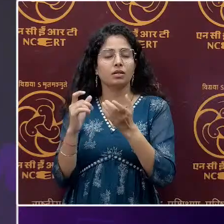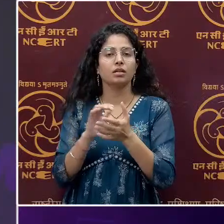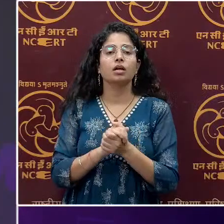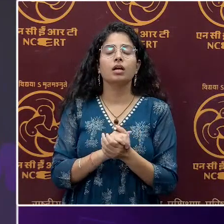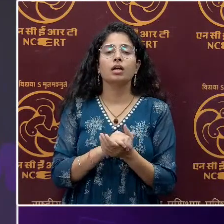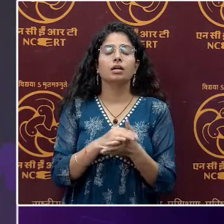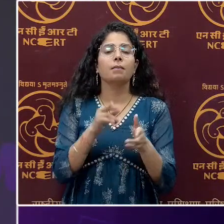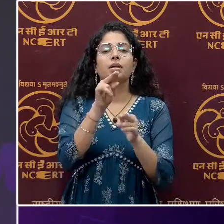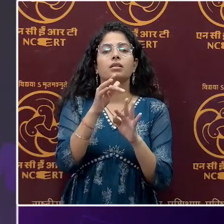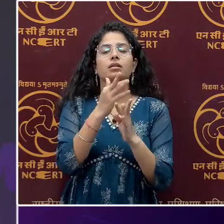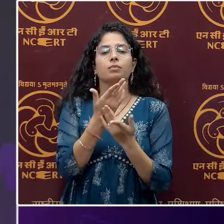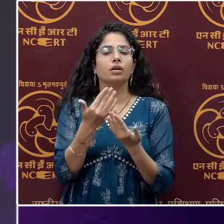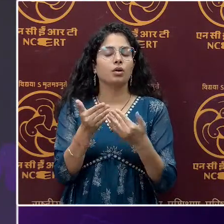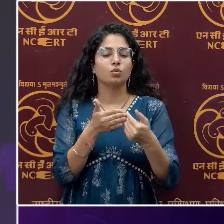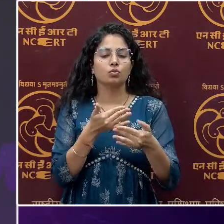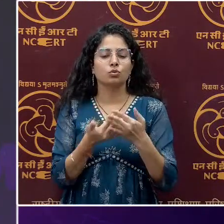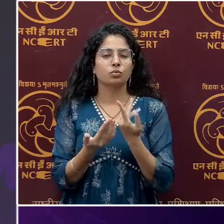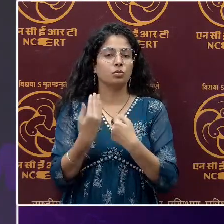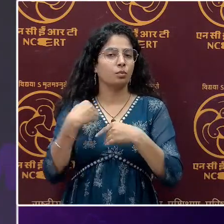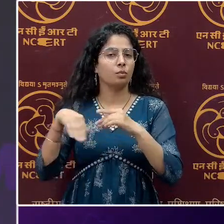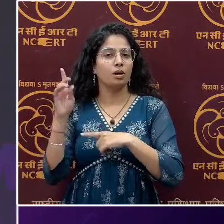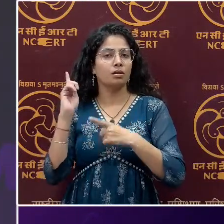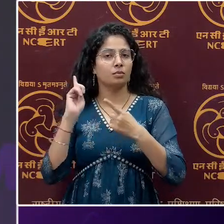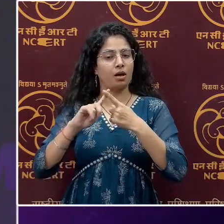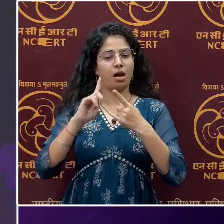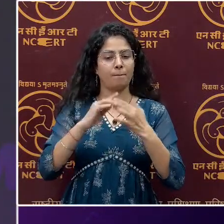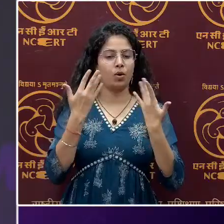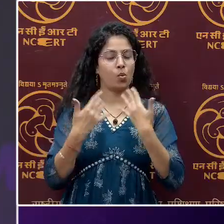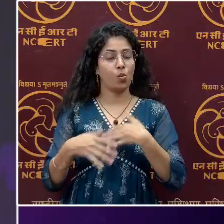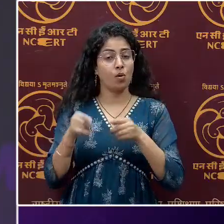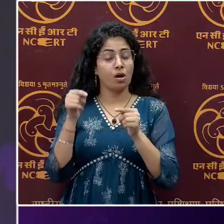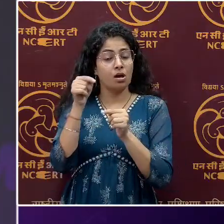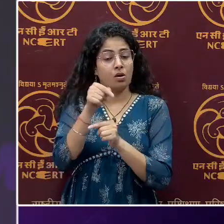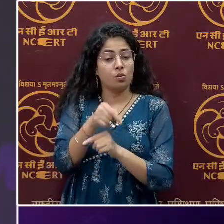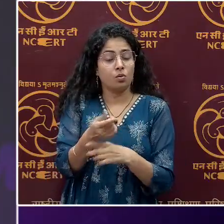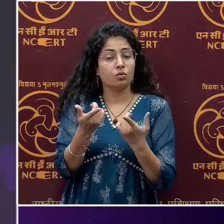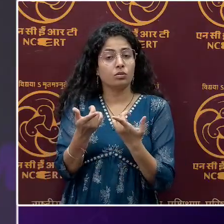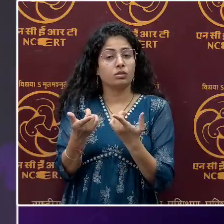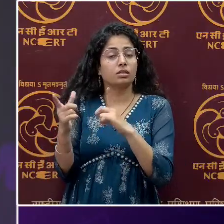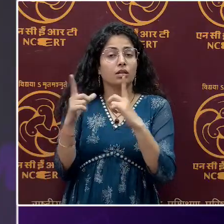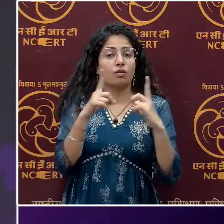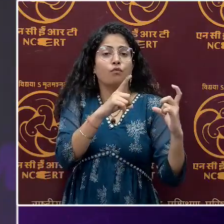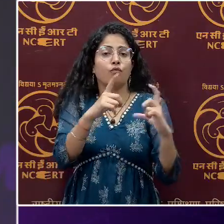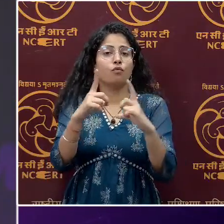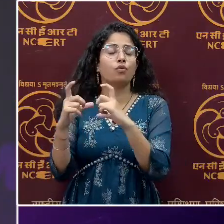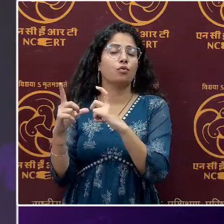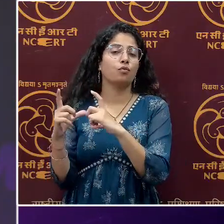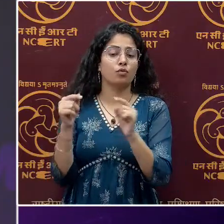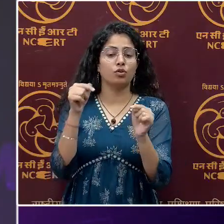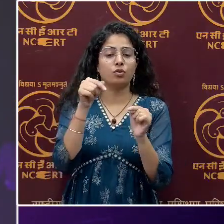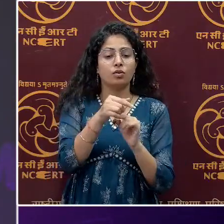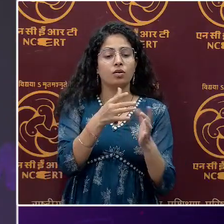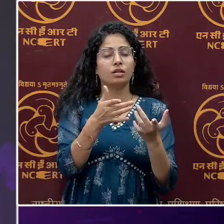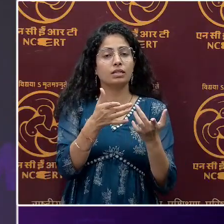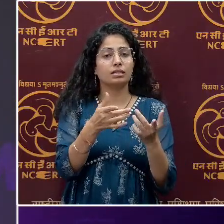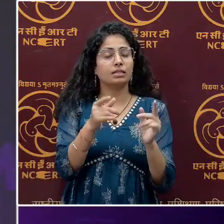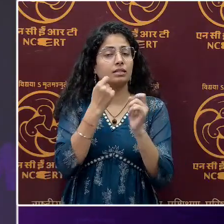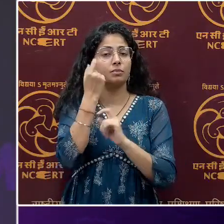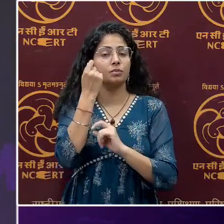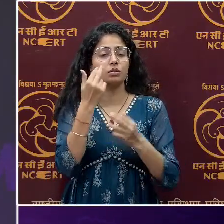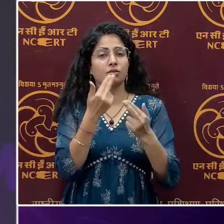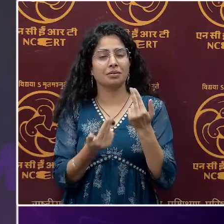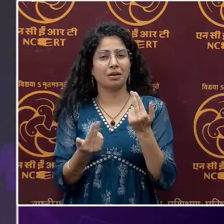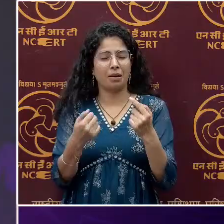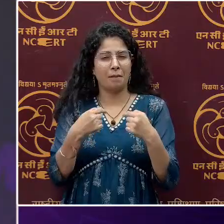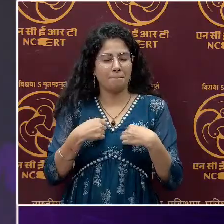and events we are going to do, where we are having lot of pictures and we have to see what's happening there. So it's I'm